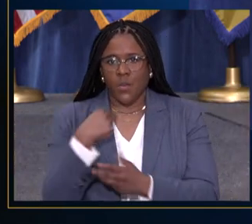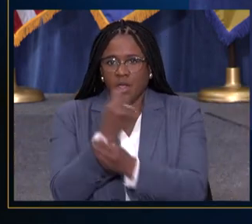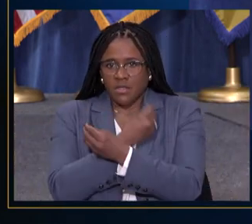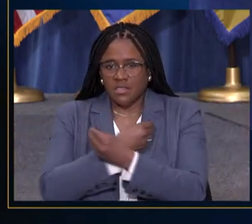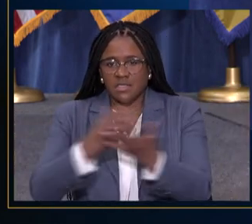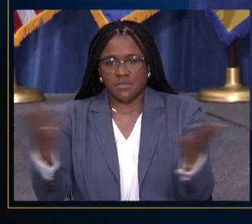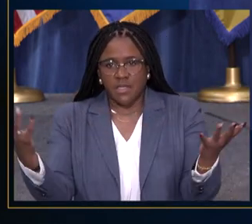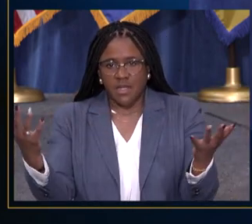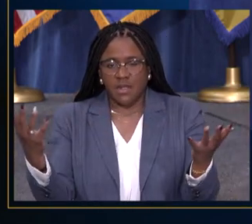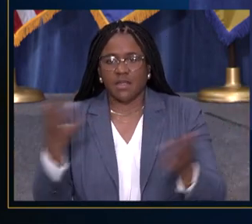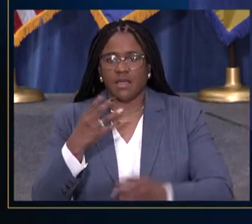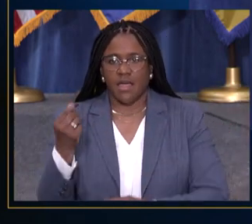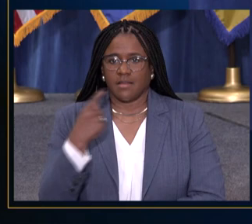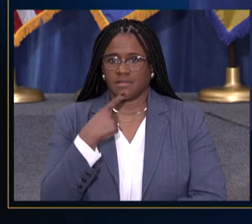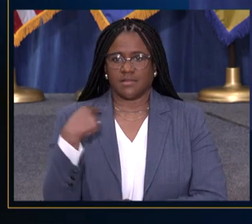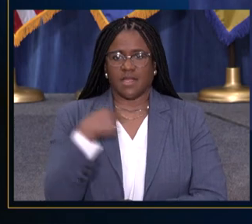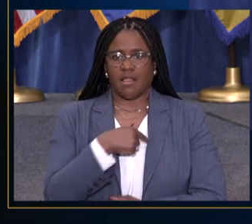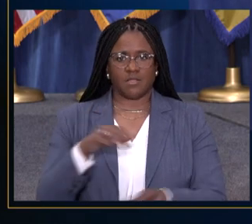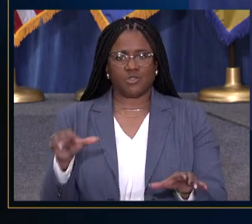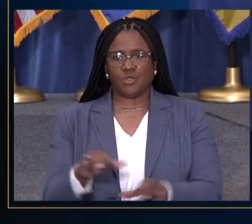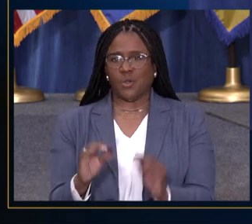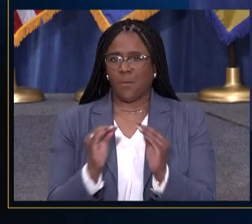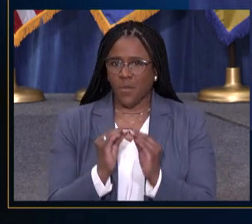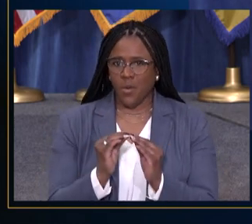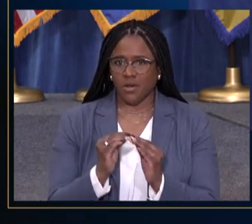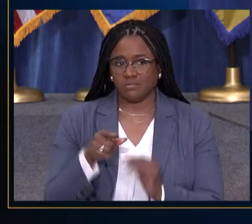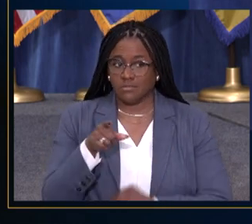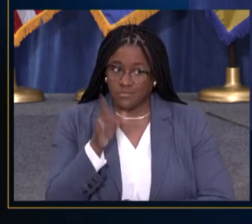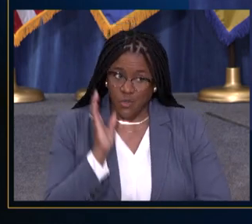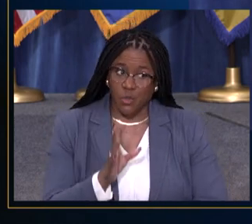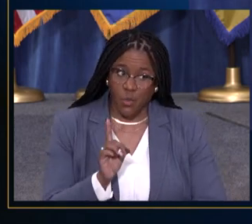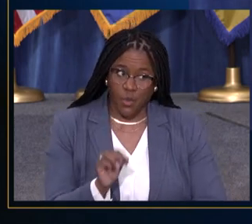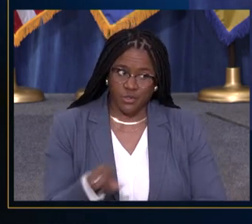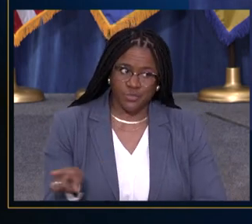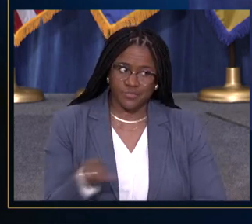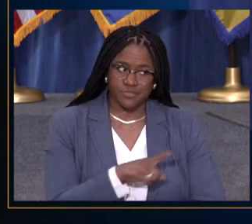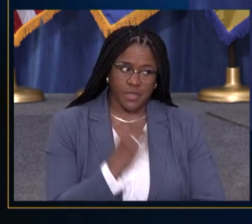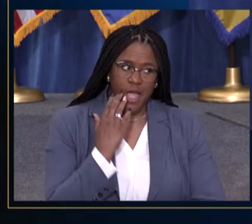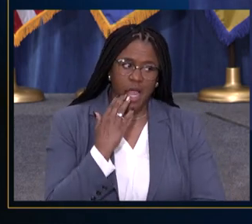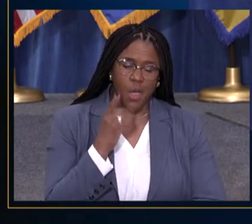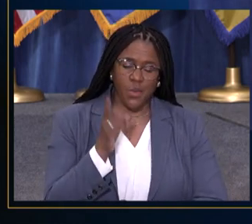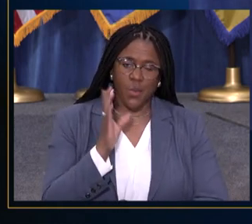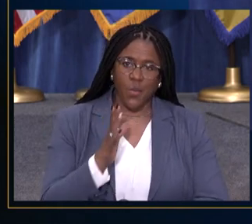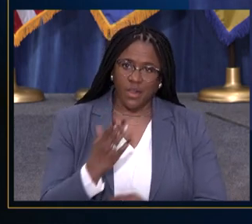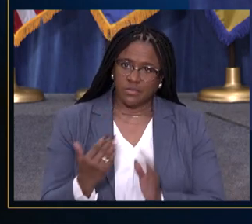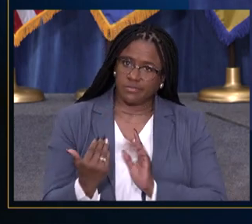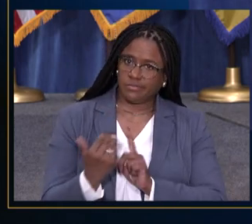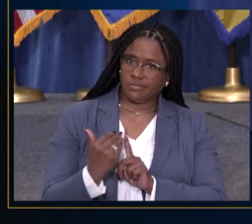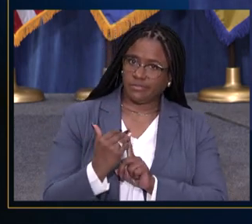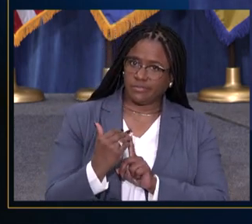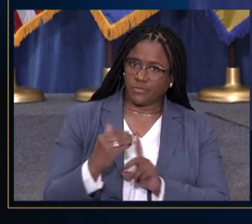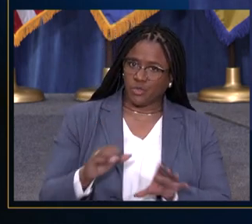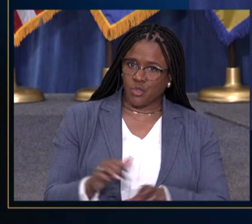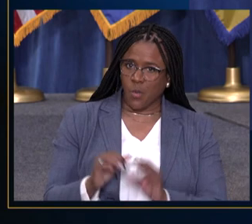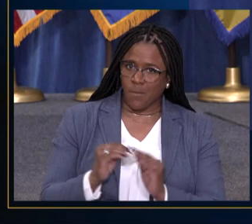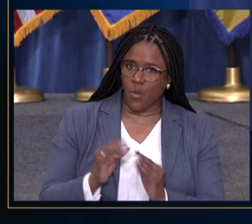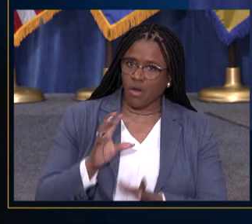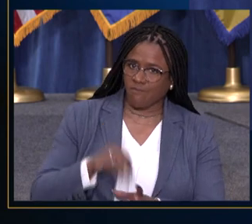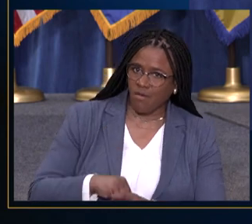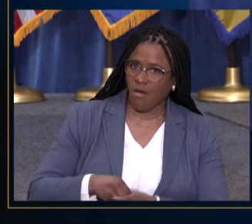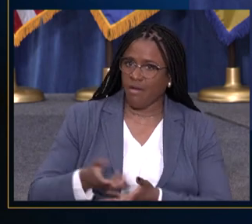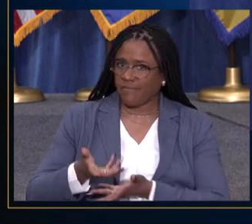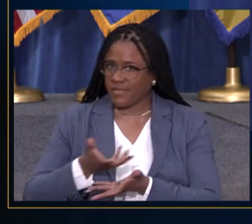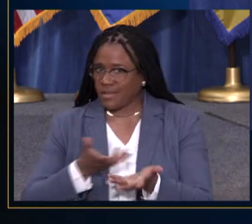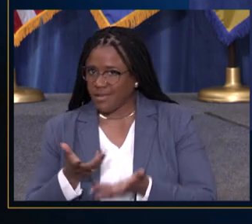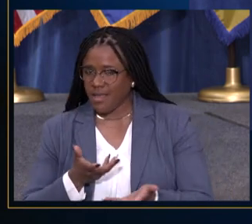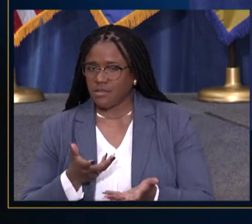us to do more, which I know you all will do, in terms of what more we need to do. Be engaged,